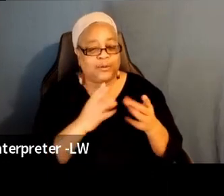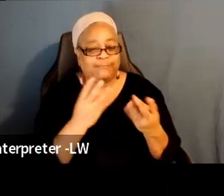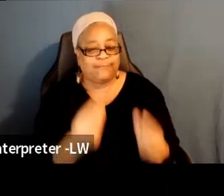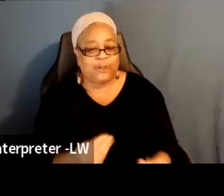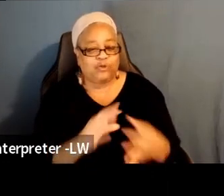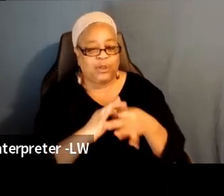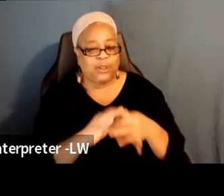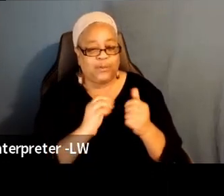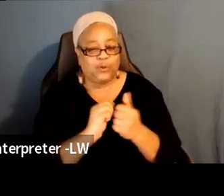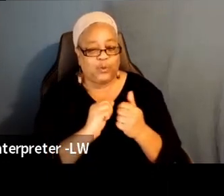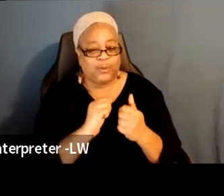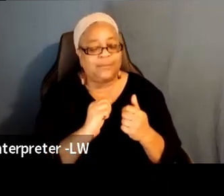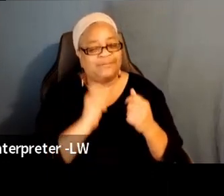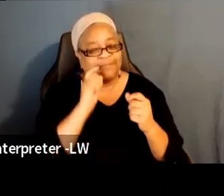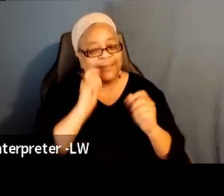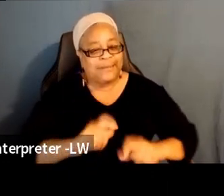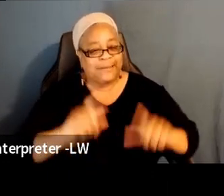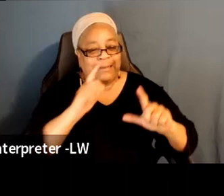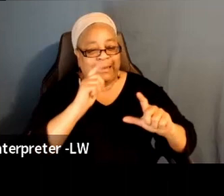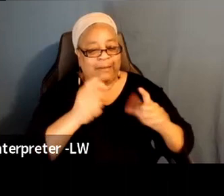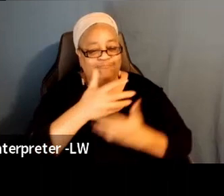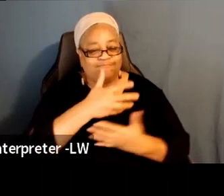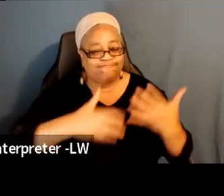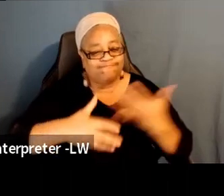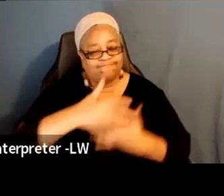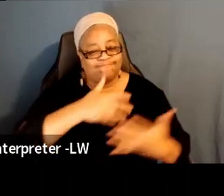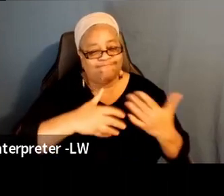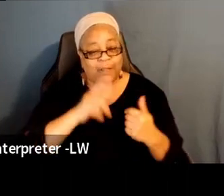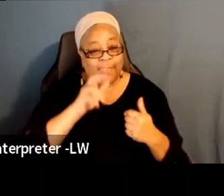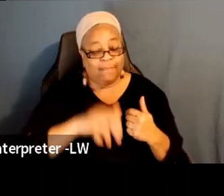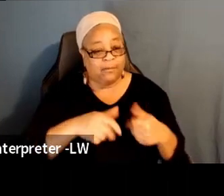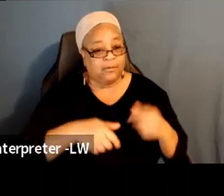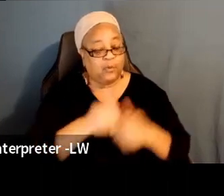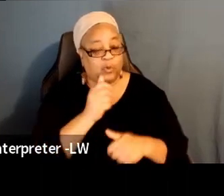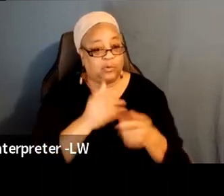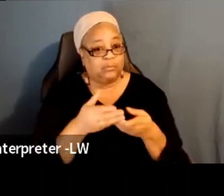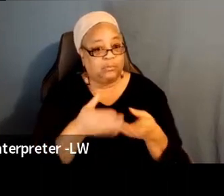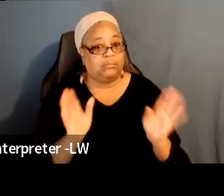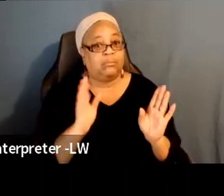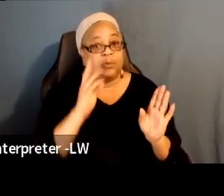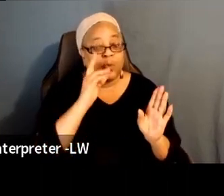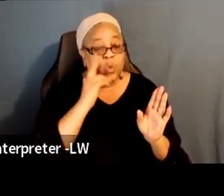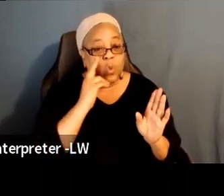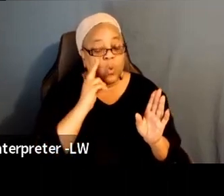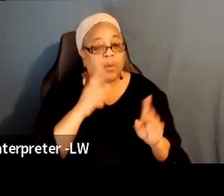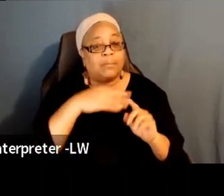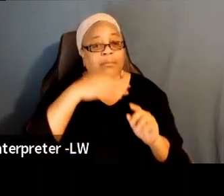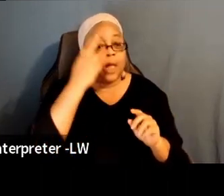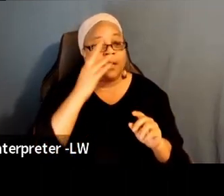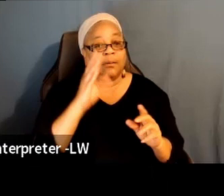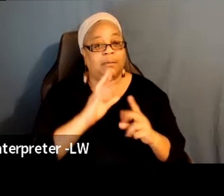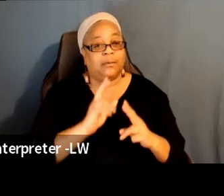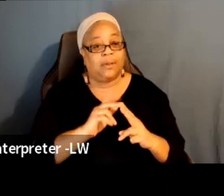clip gives an intimate framing to one of the most public Black couples on the planet. Next slide.